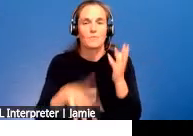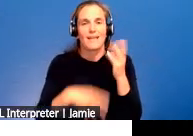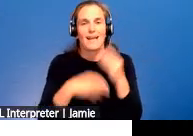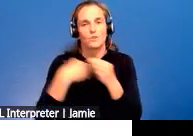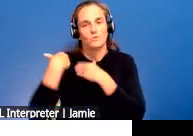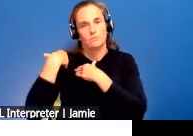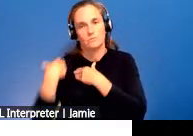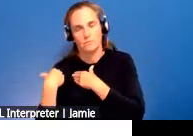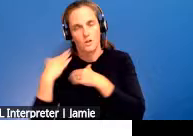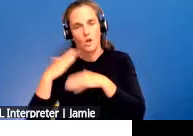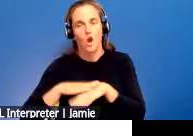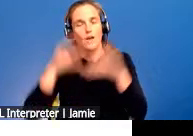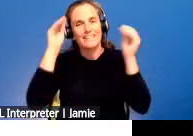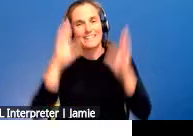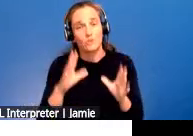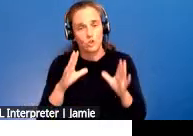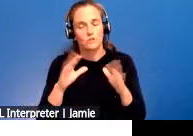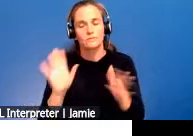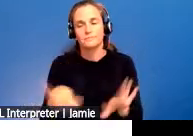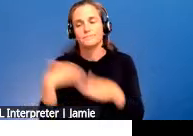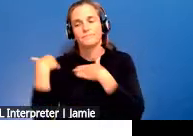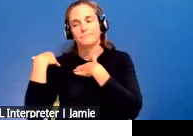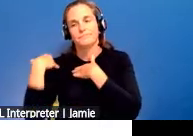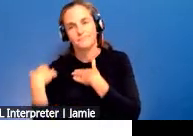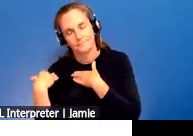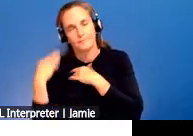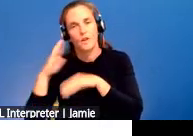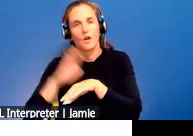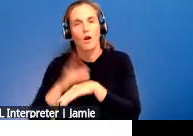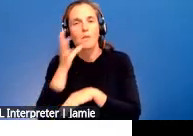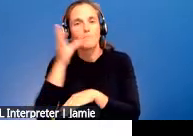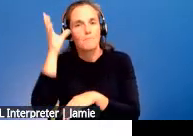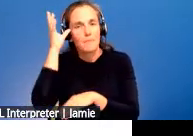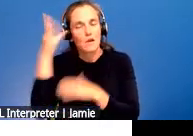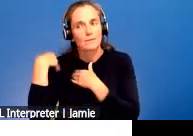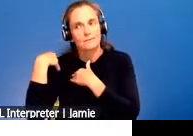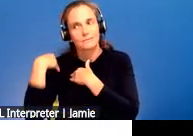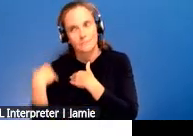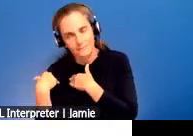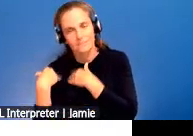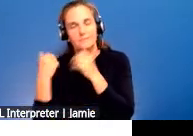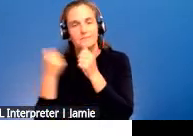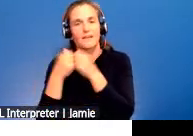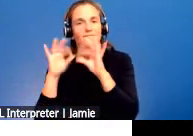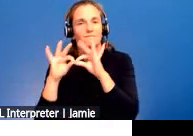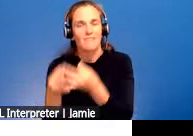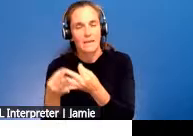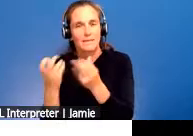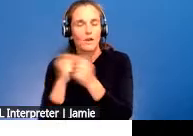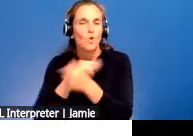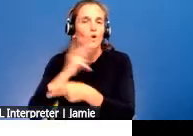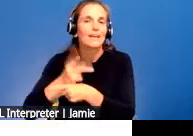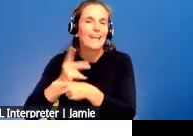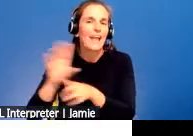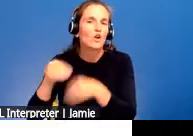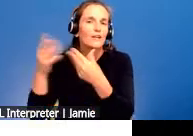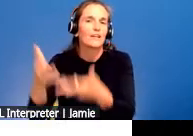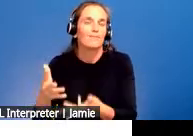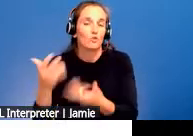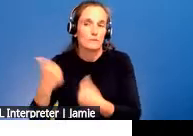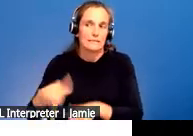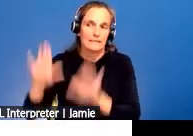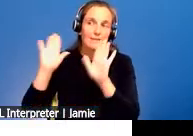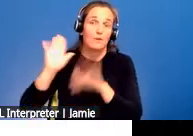a burden on parents or siblings or other family caregivers who have to give up their time to help the